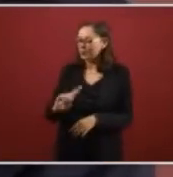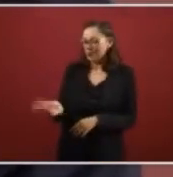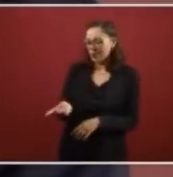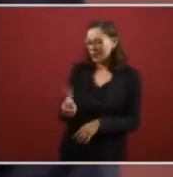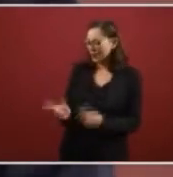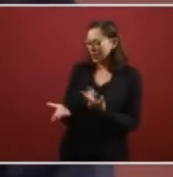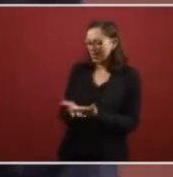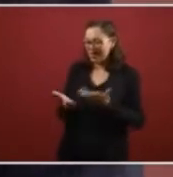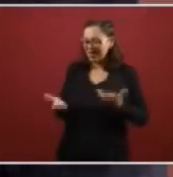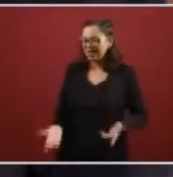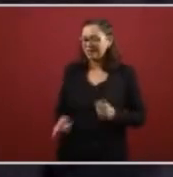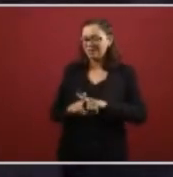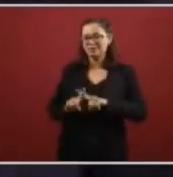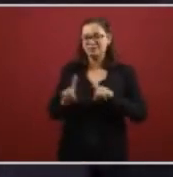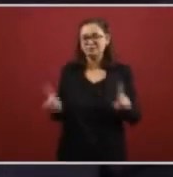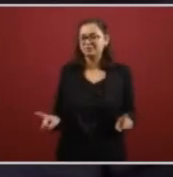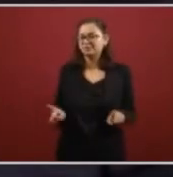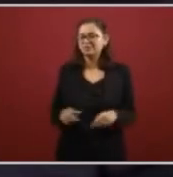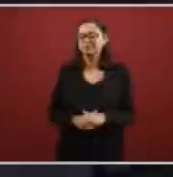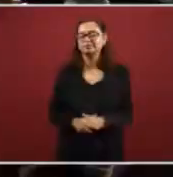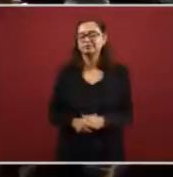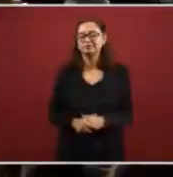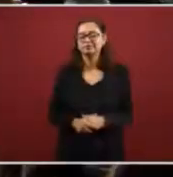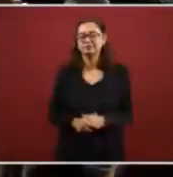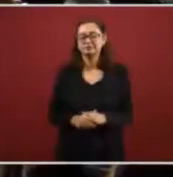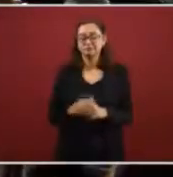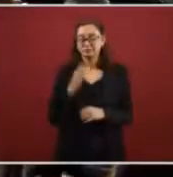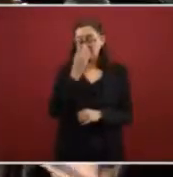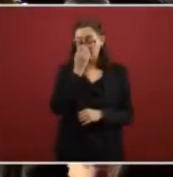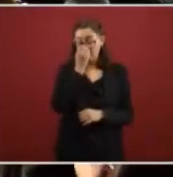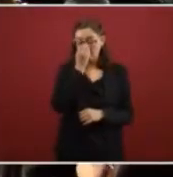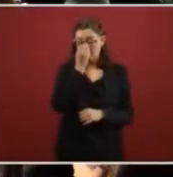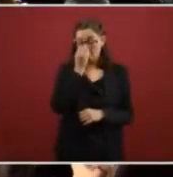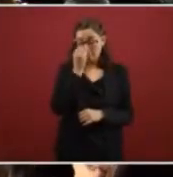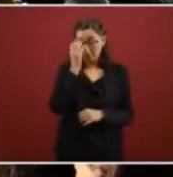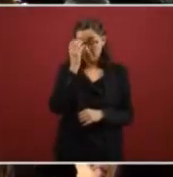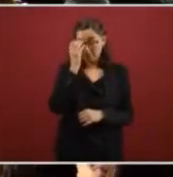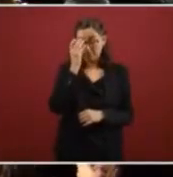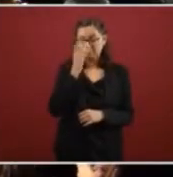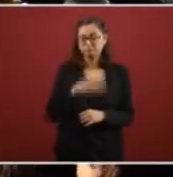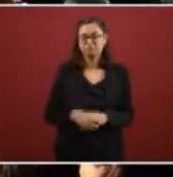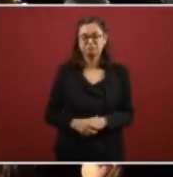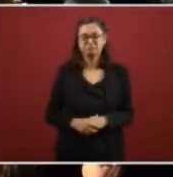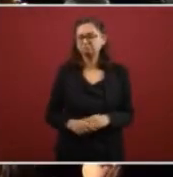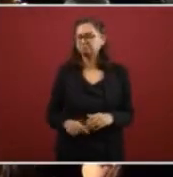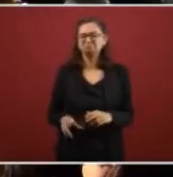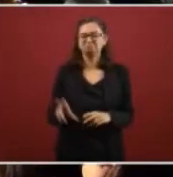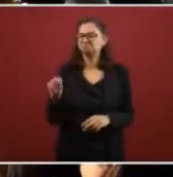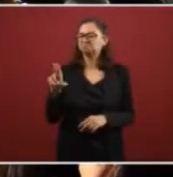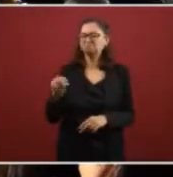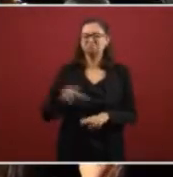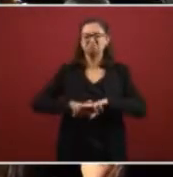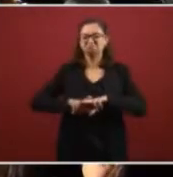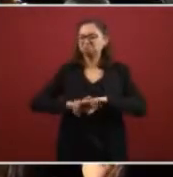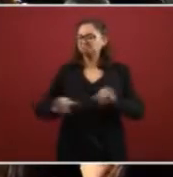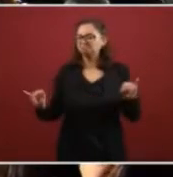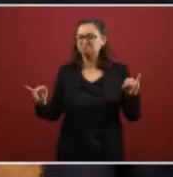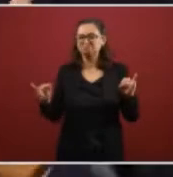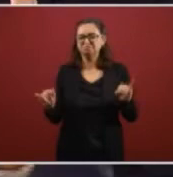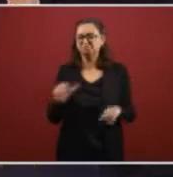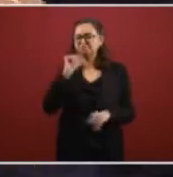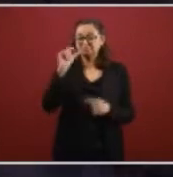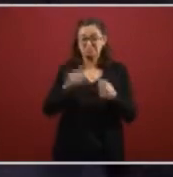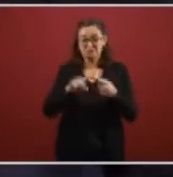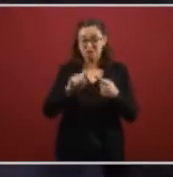you questions? No. No. No. First of